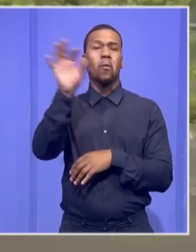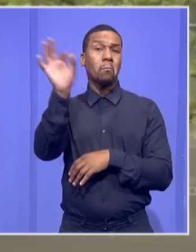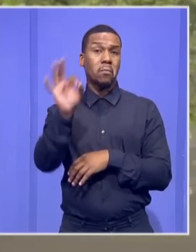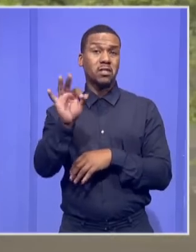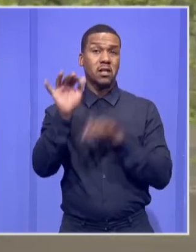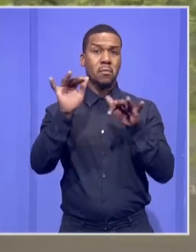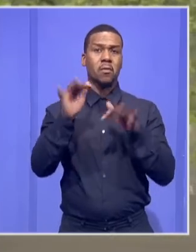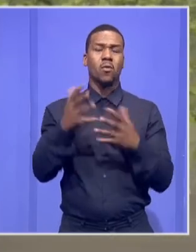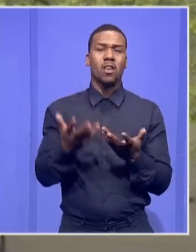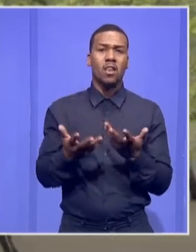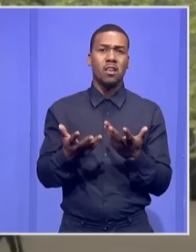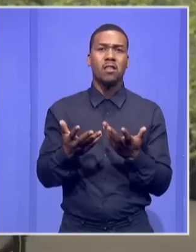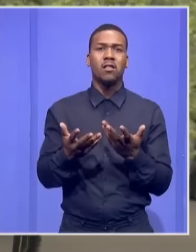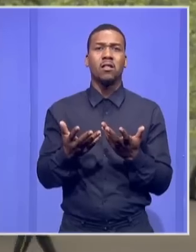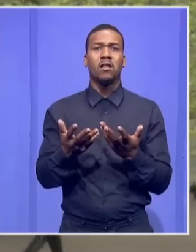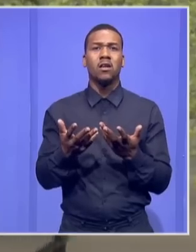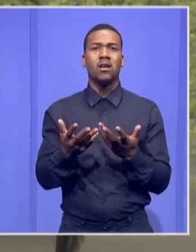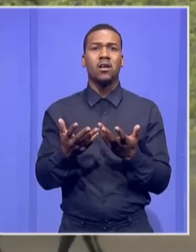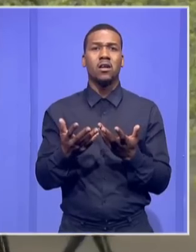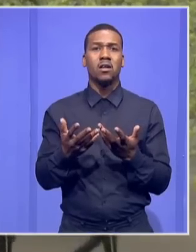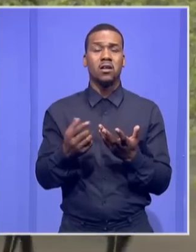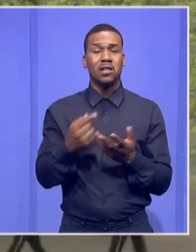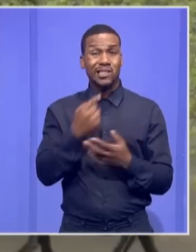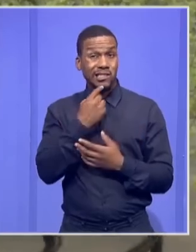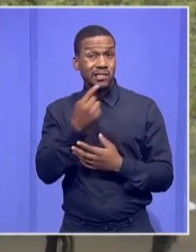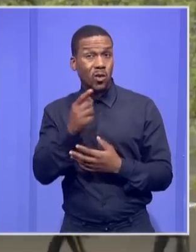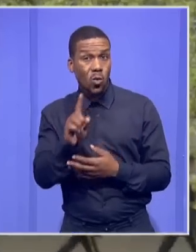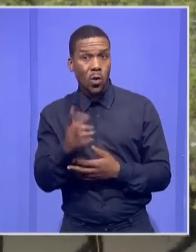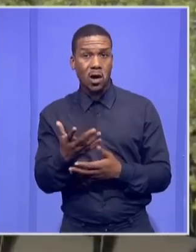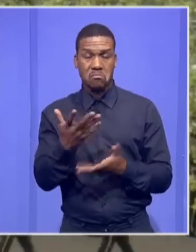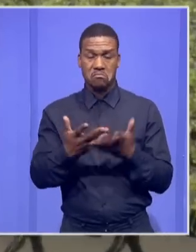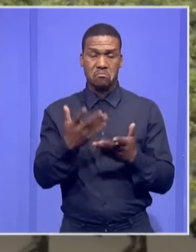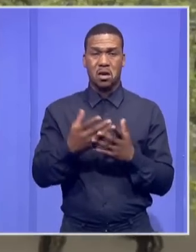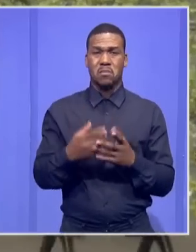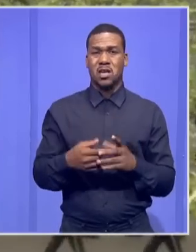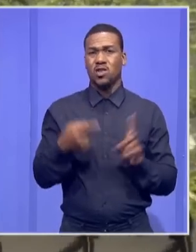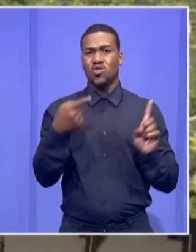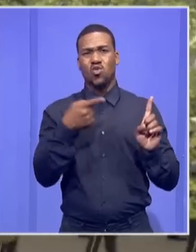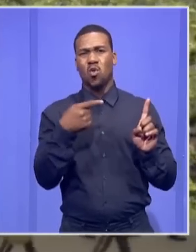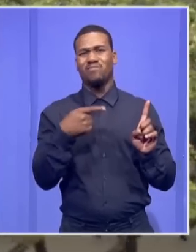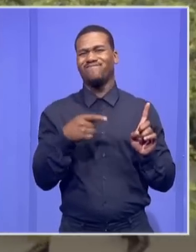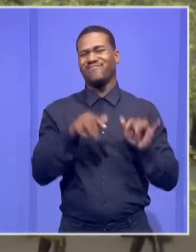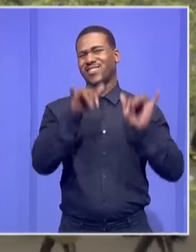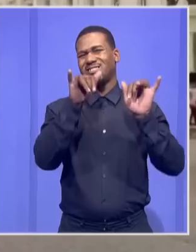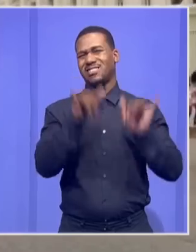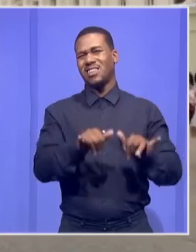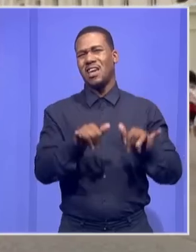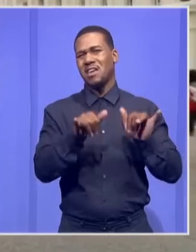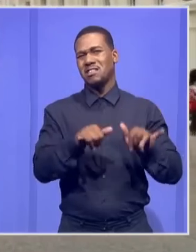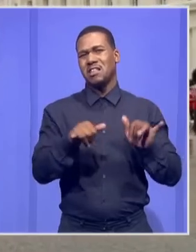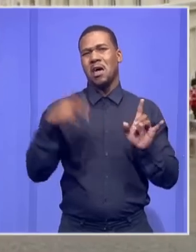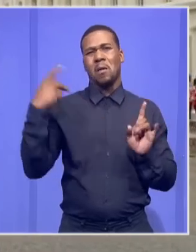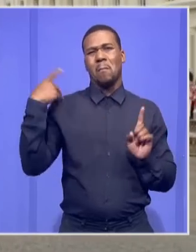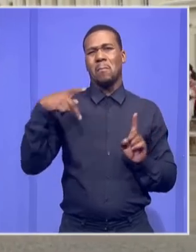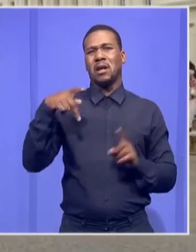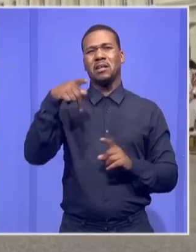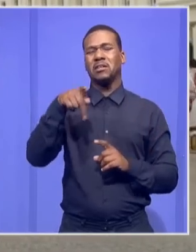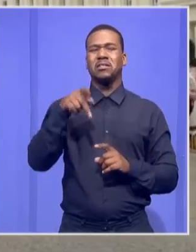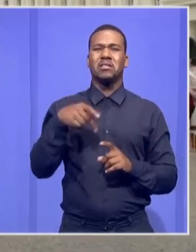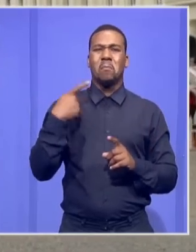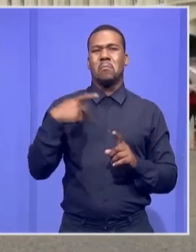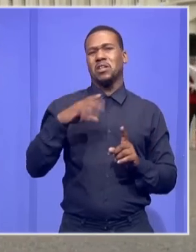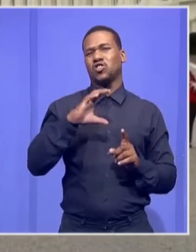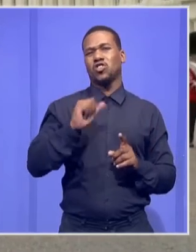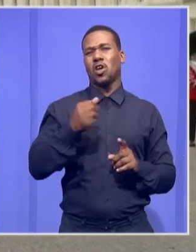that actually maybe Prince Charles should remain as Prince Charles and he should have let his son William take over and have